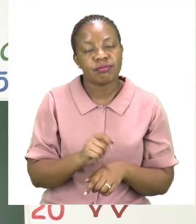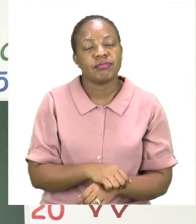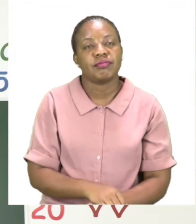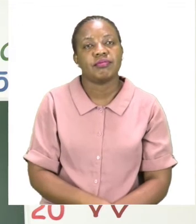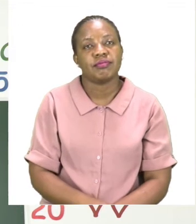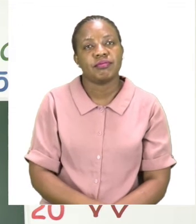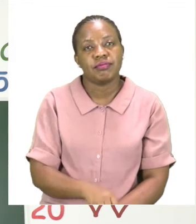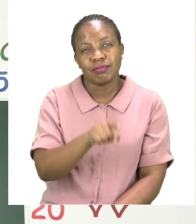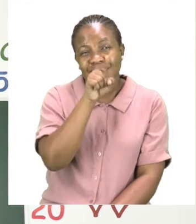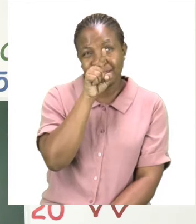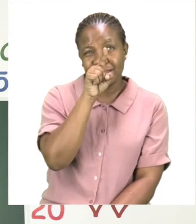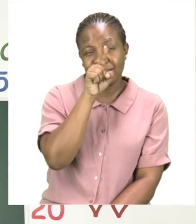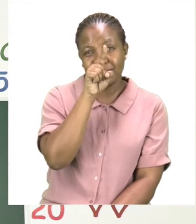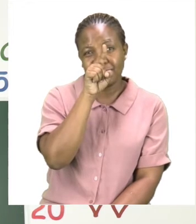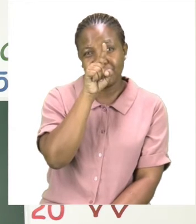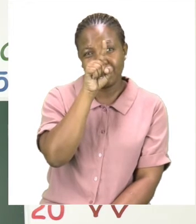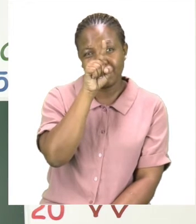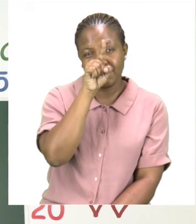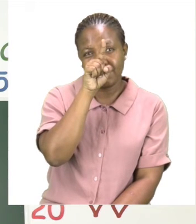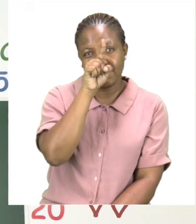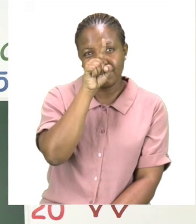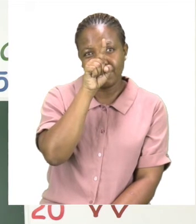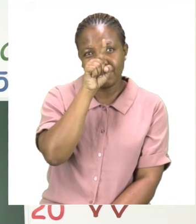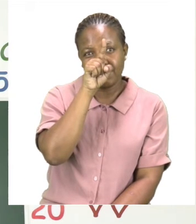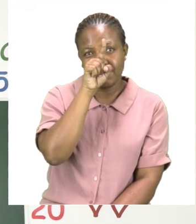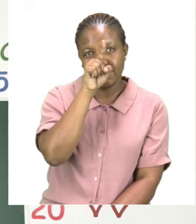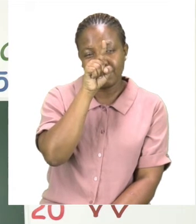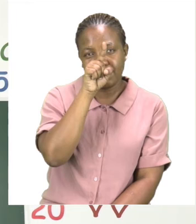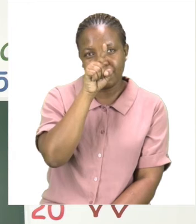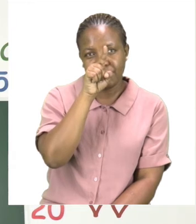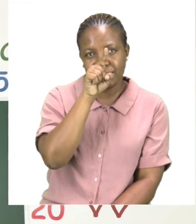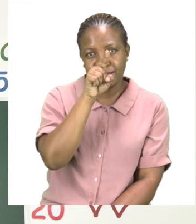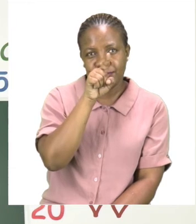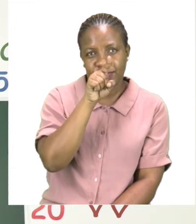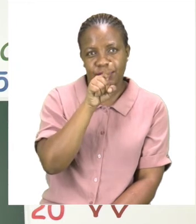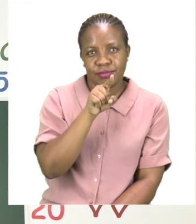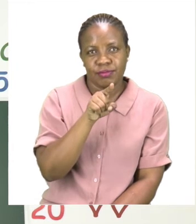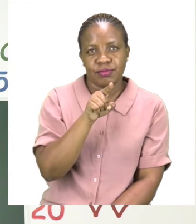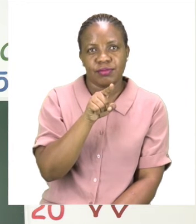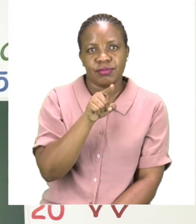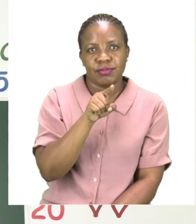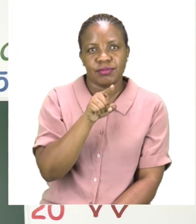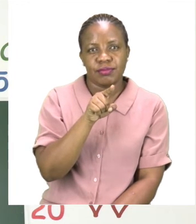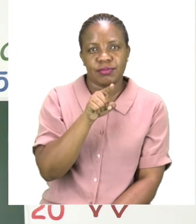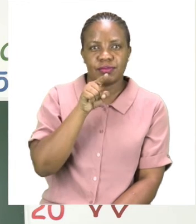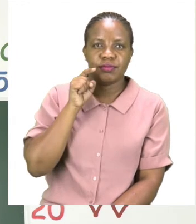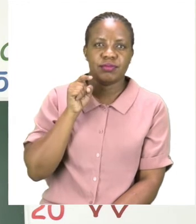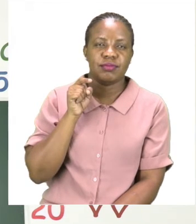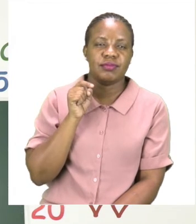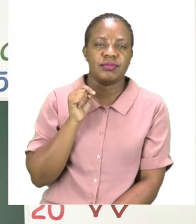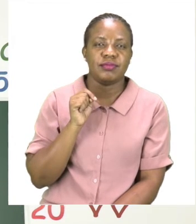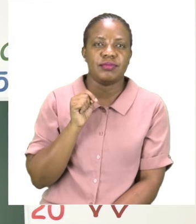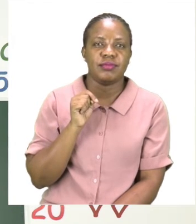chalk. Very good. And we're going to go down. We lift up